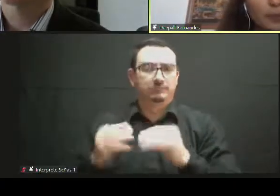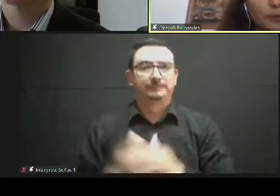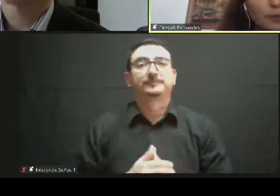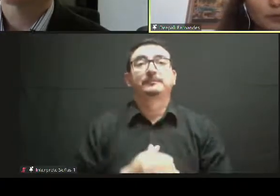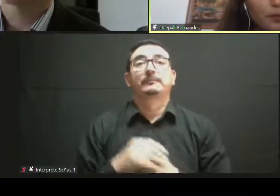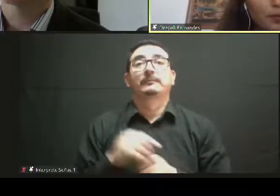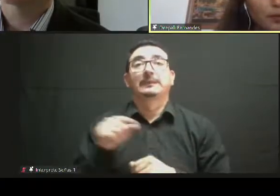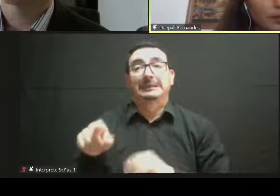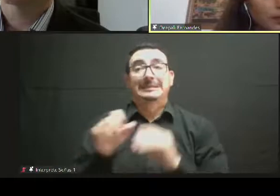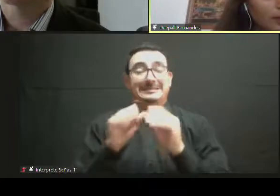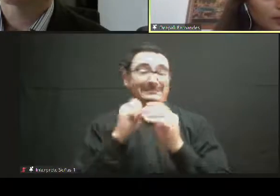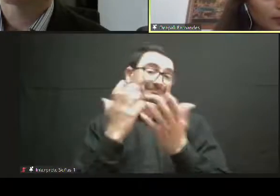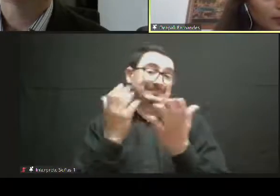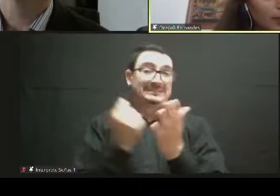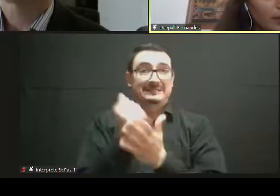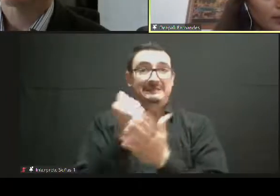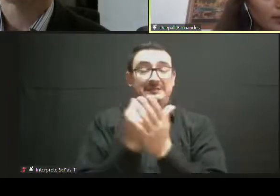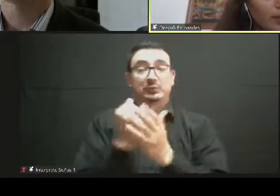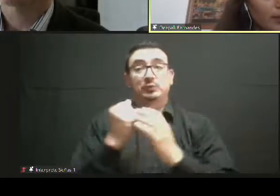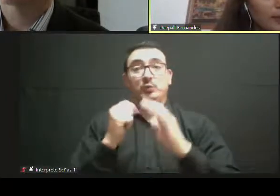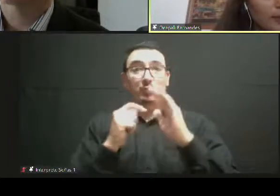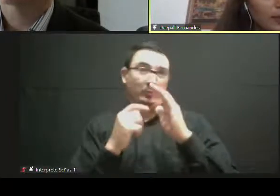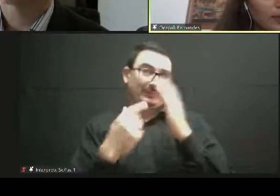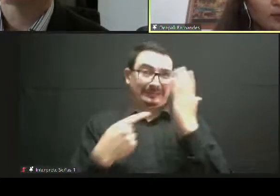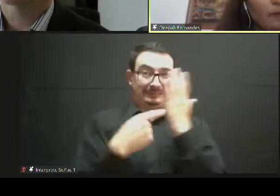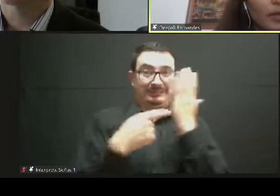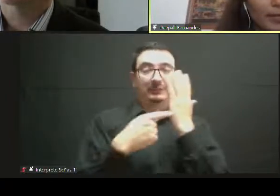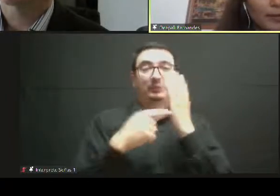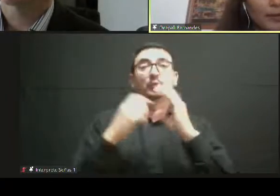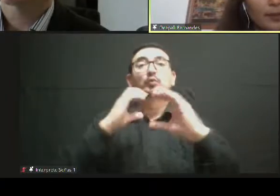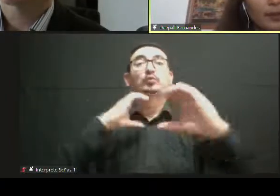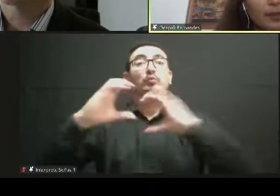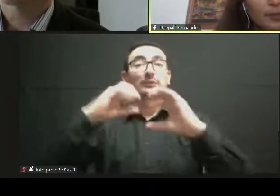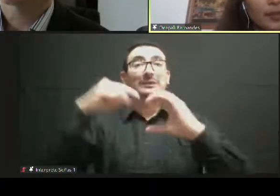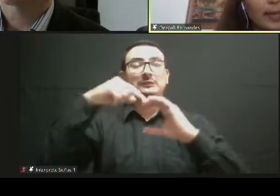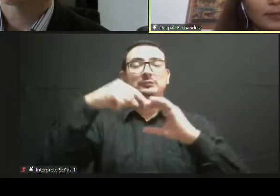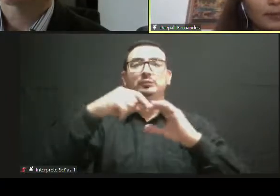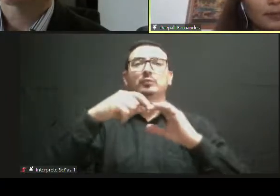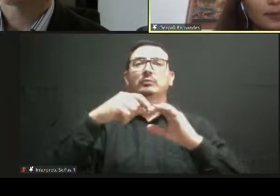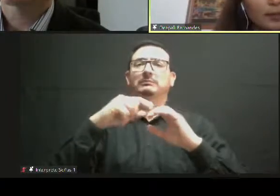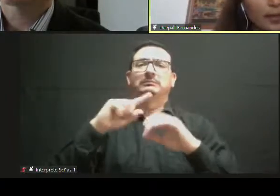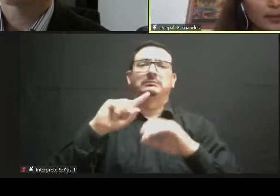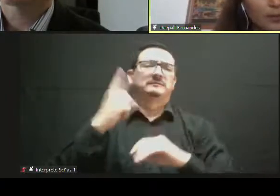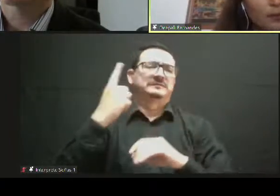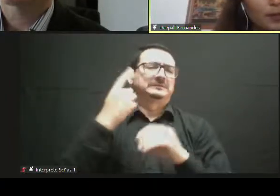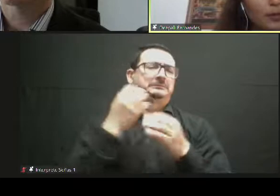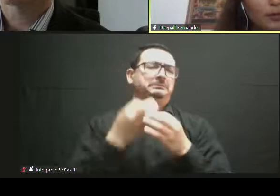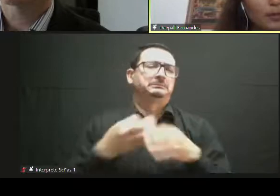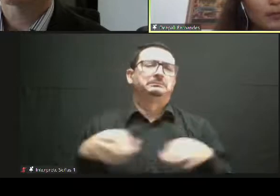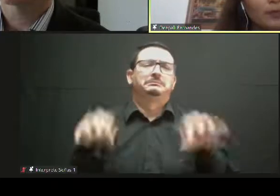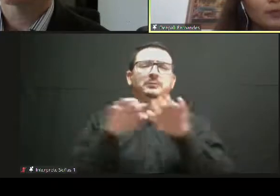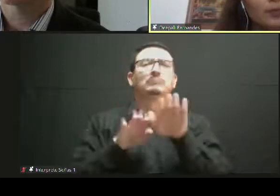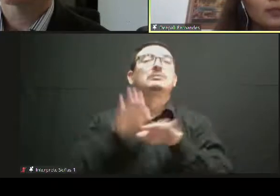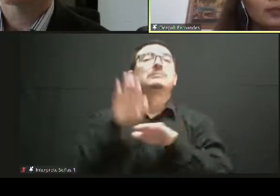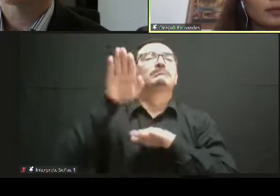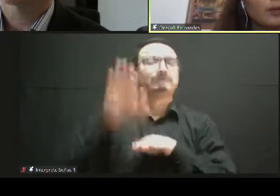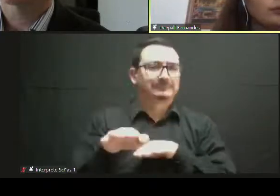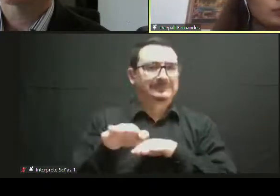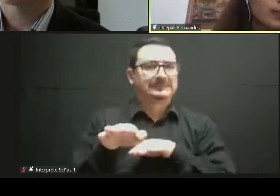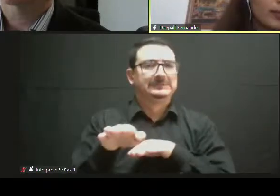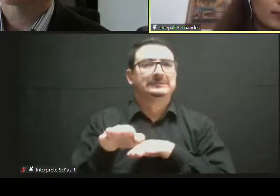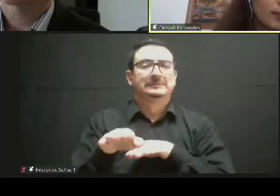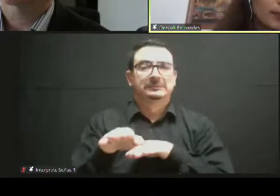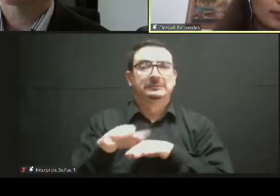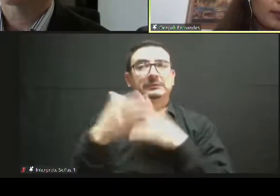development benefit for the continent, because the number of adults that had access to financial services grew